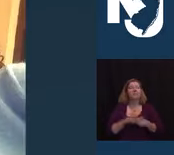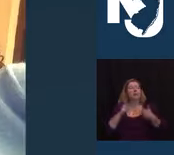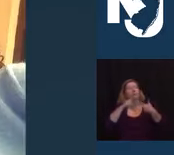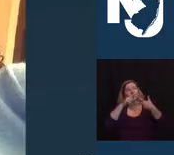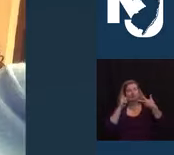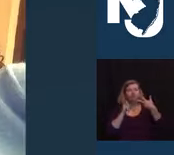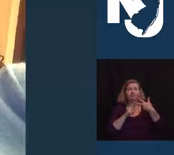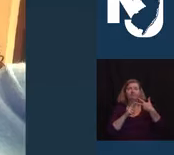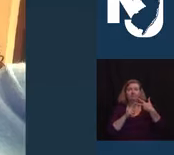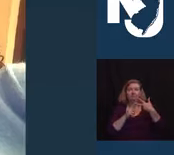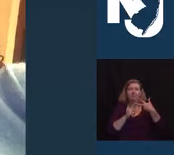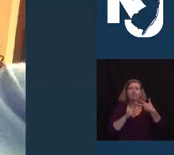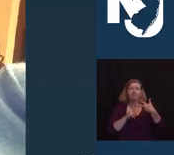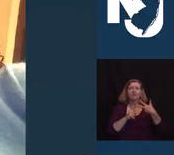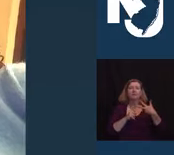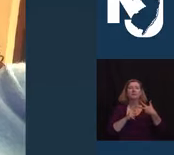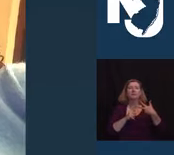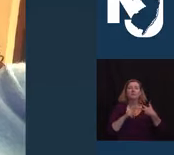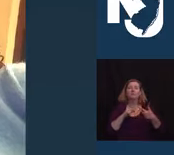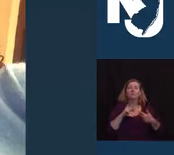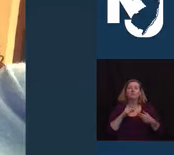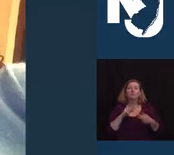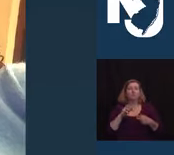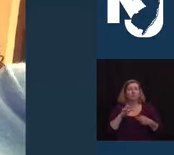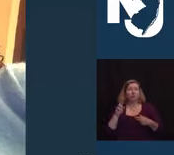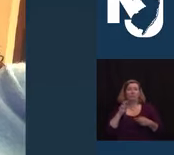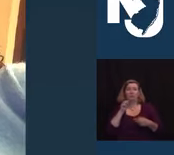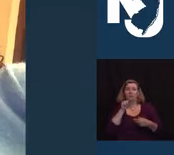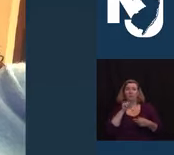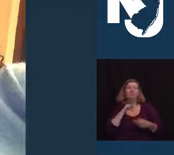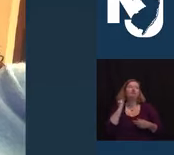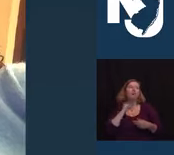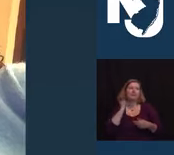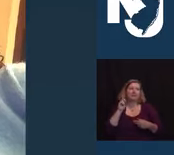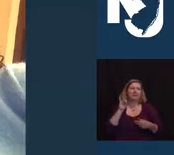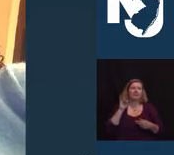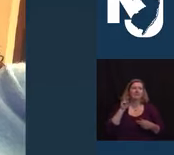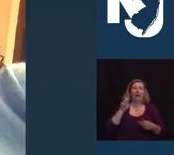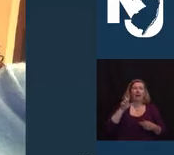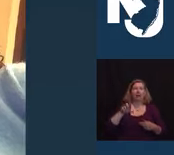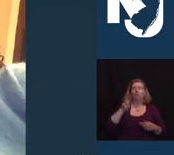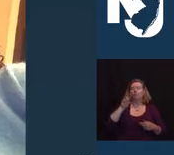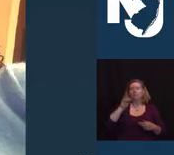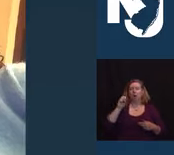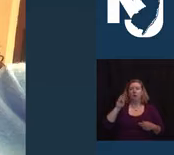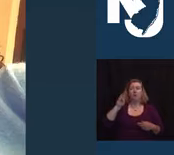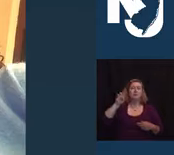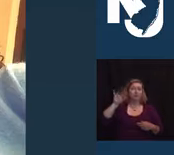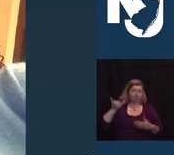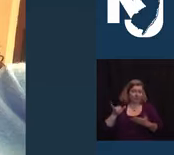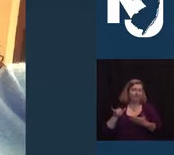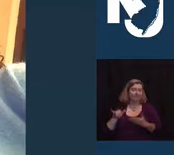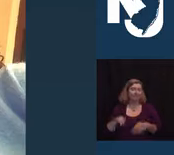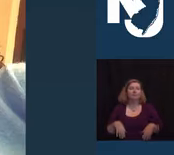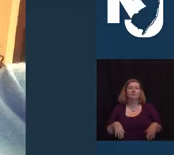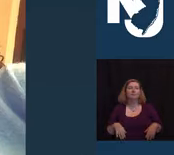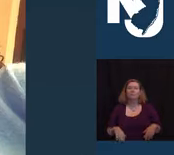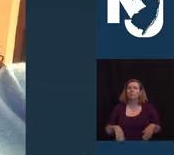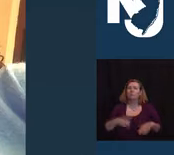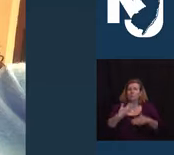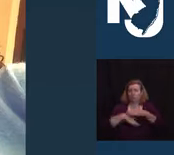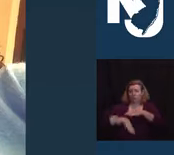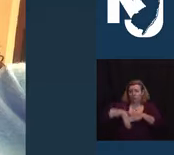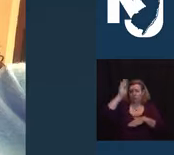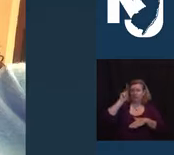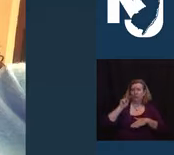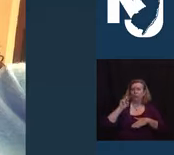today, we remember the woman on the right, Chaplain Diane Ross Berry. Diane was Newark born and raised and served in the city